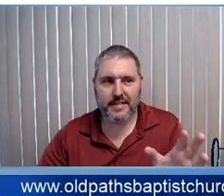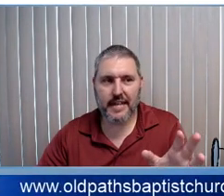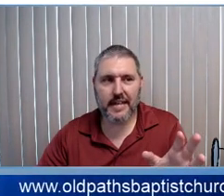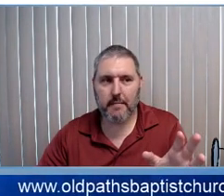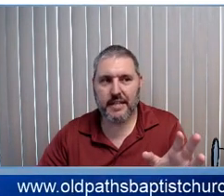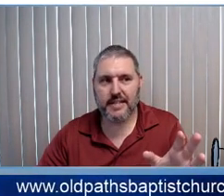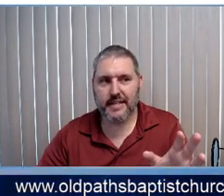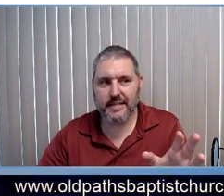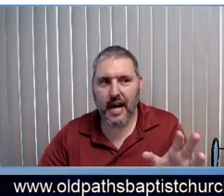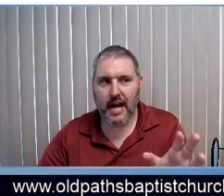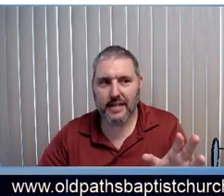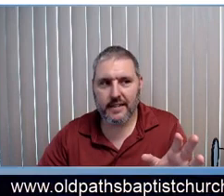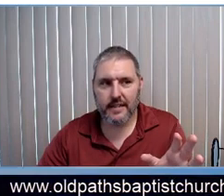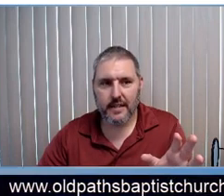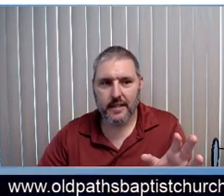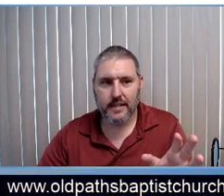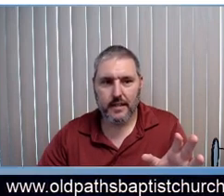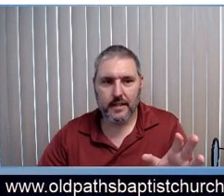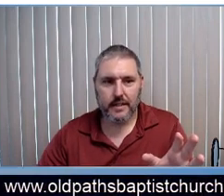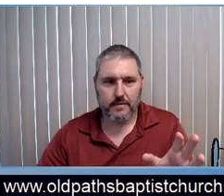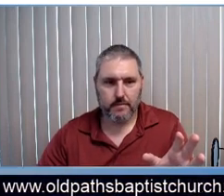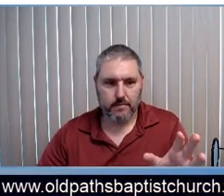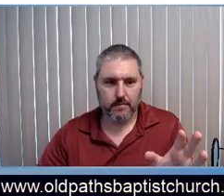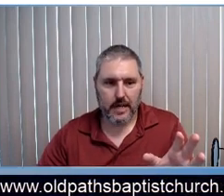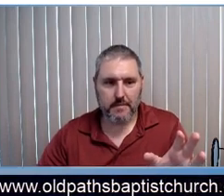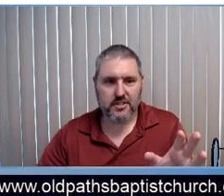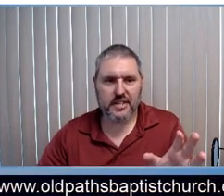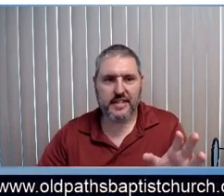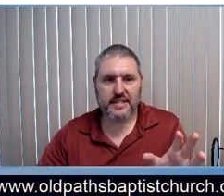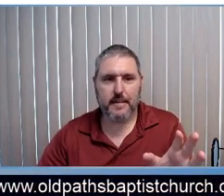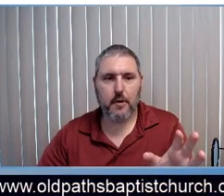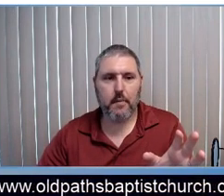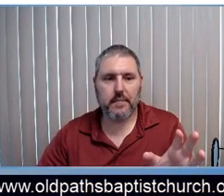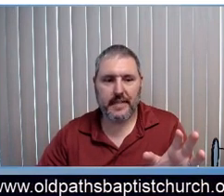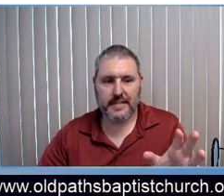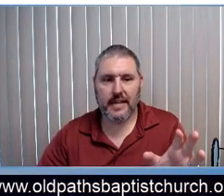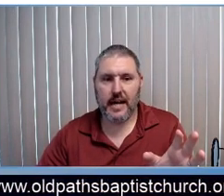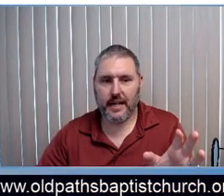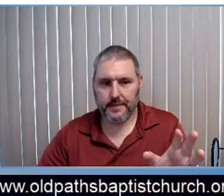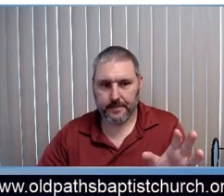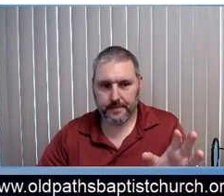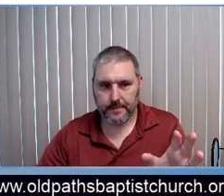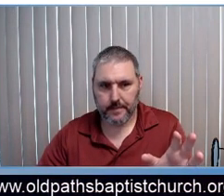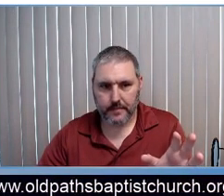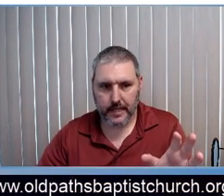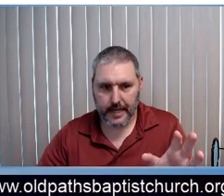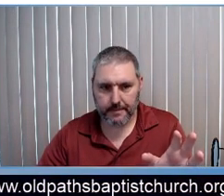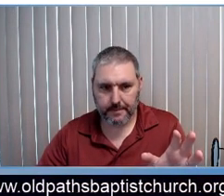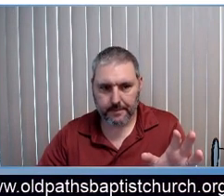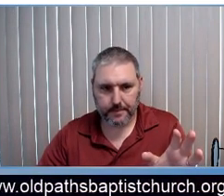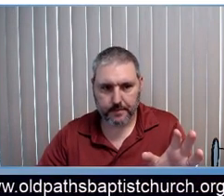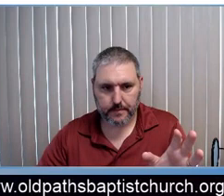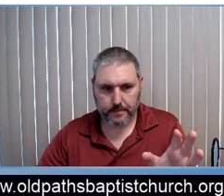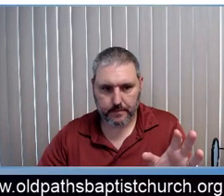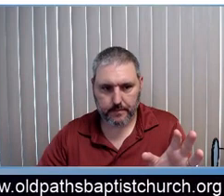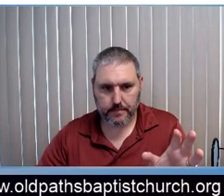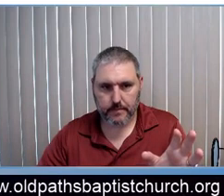I'm not saying that means that he's not. I'm just saying the St. Paul police deny it, okay?